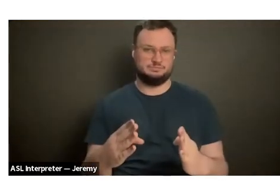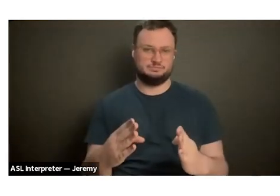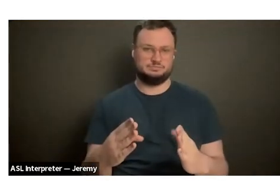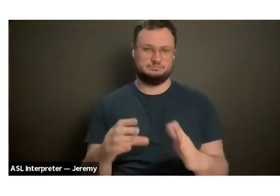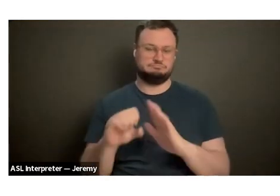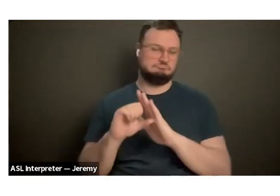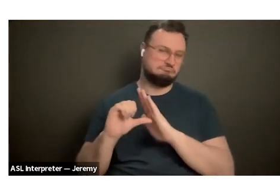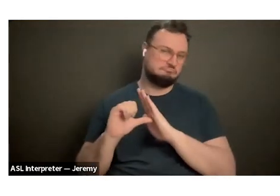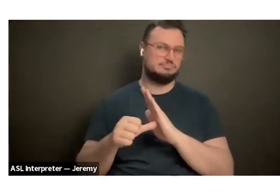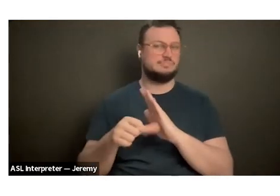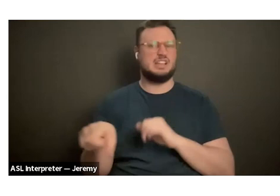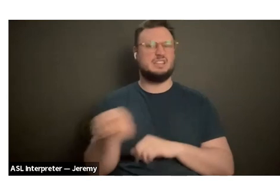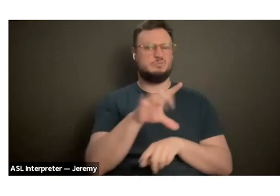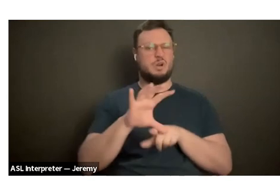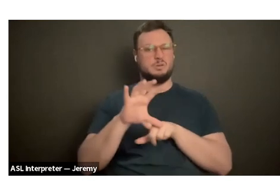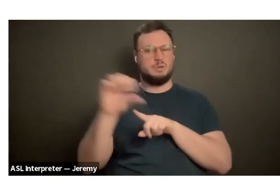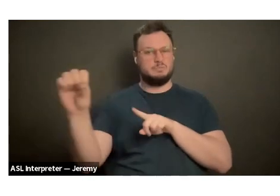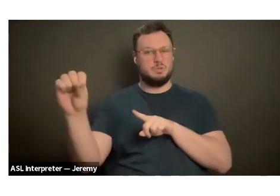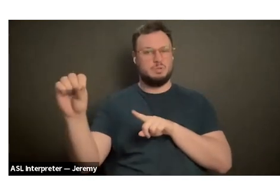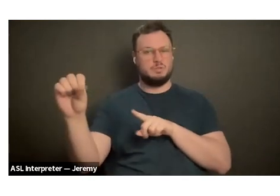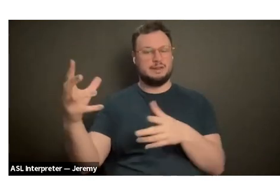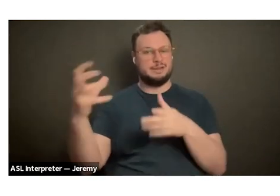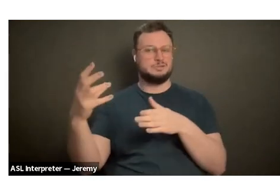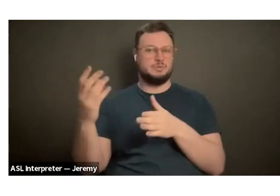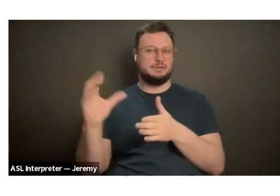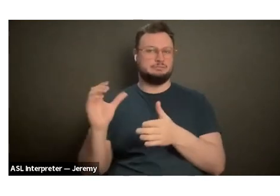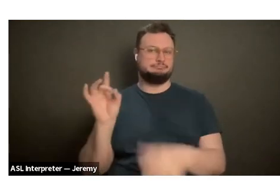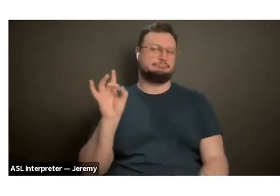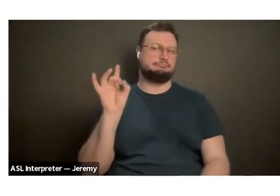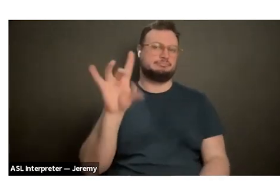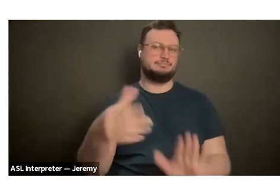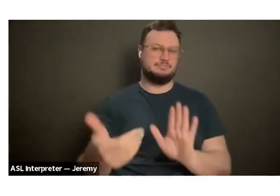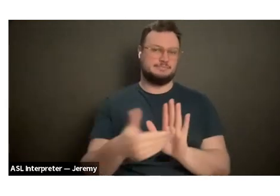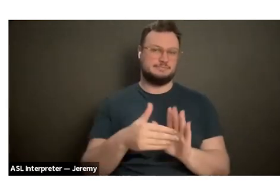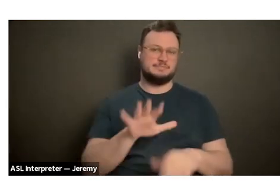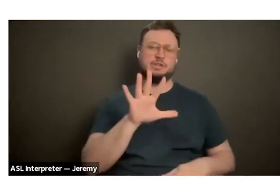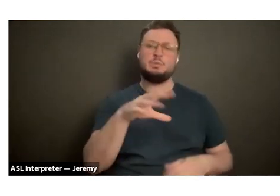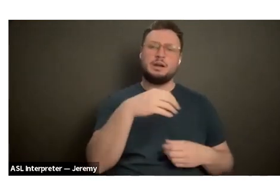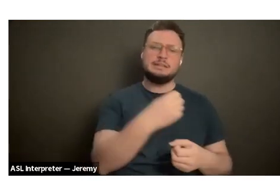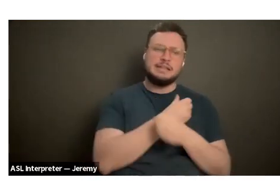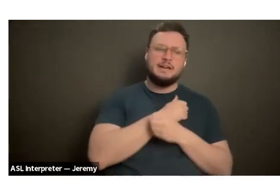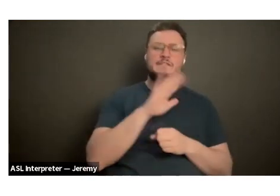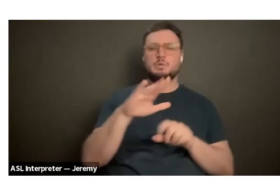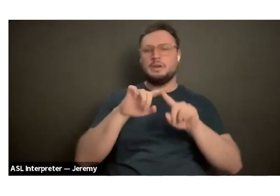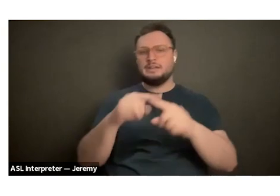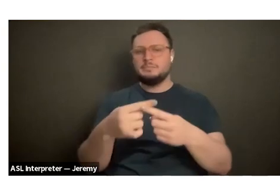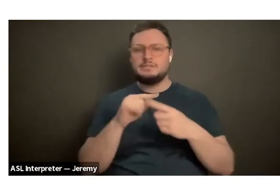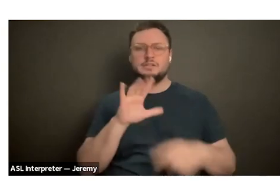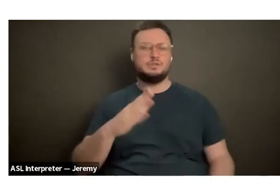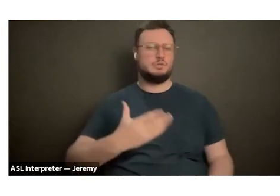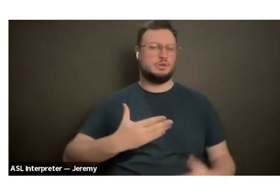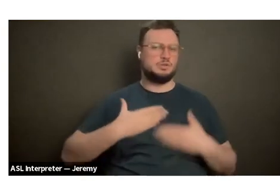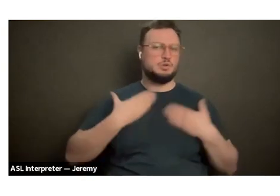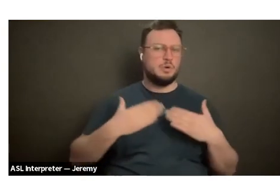incredible. And I think I just want to share that with you. Just keep living in your love, your interdependence, your joy, your hope, and